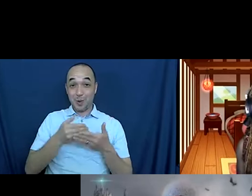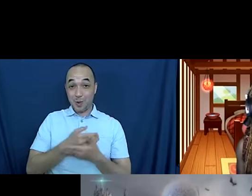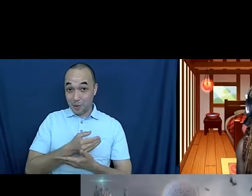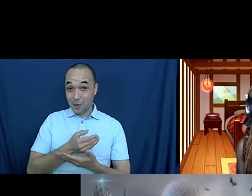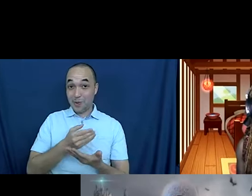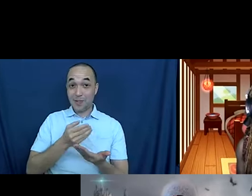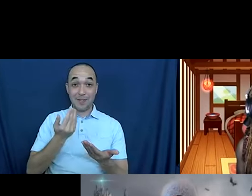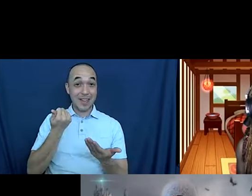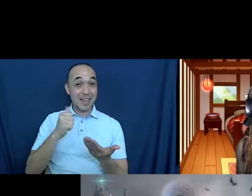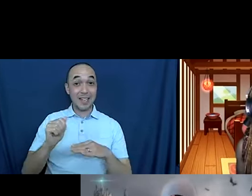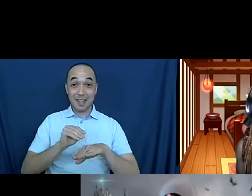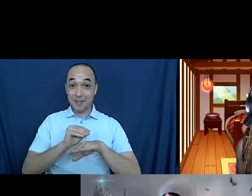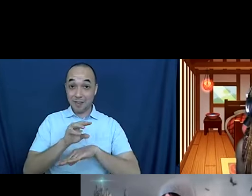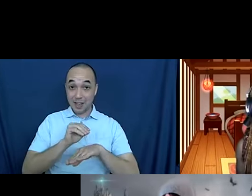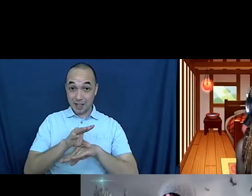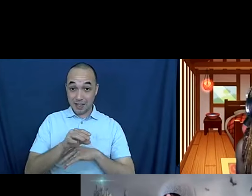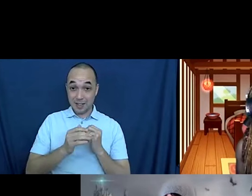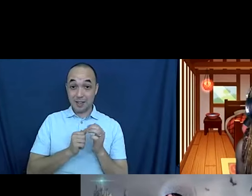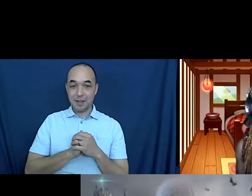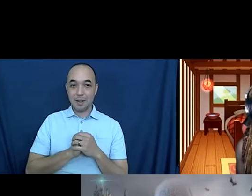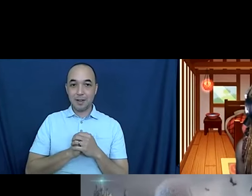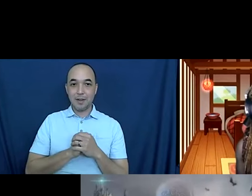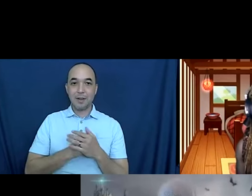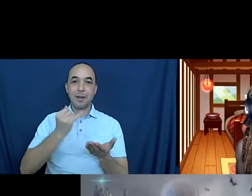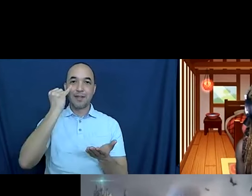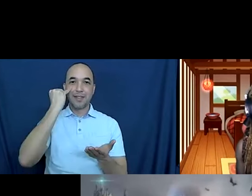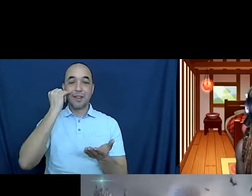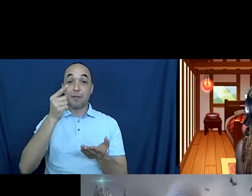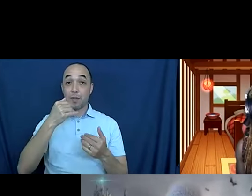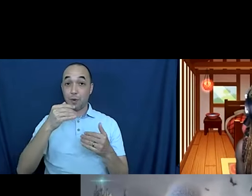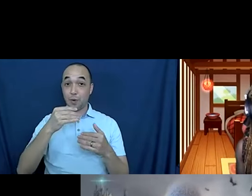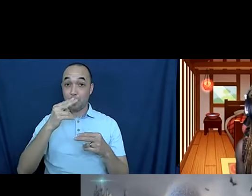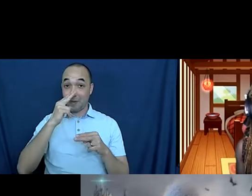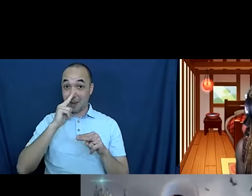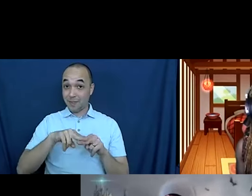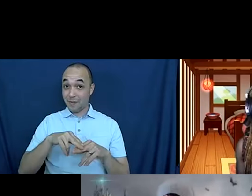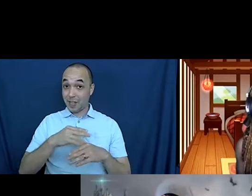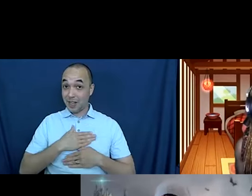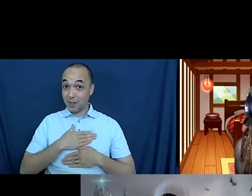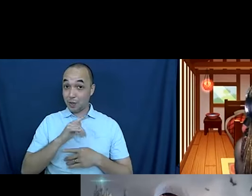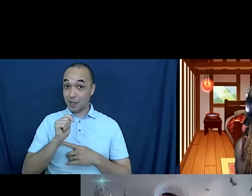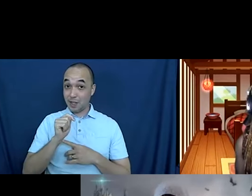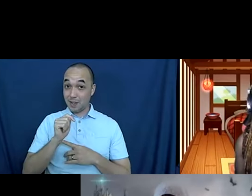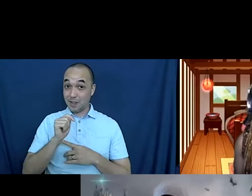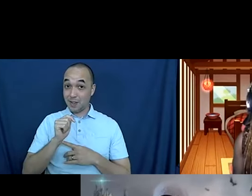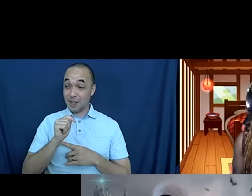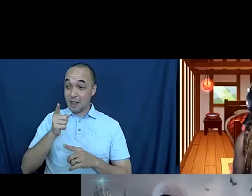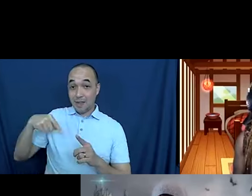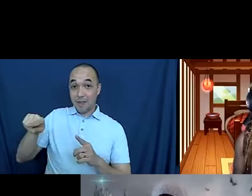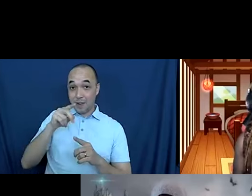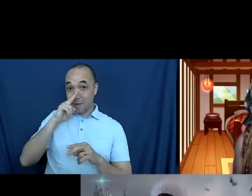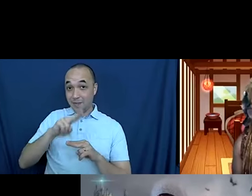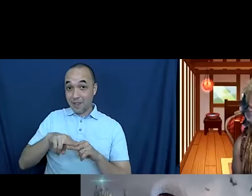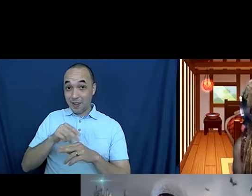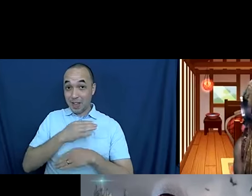any advice? If you're having fun and everyone else is having fun, be confident that even if your puzzles